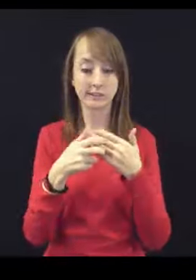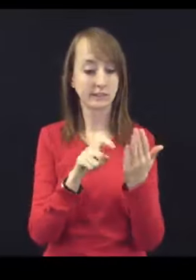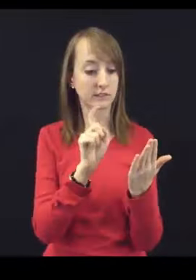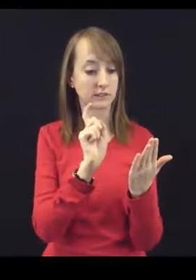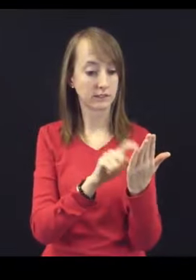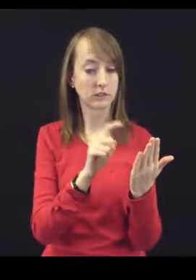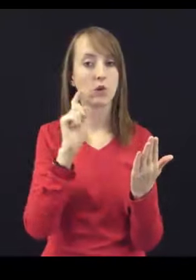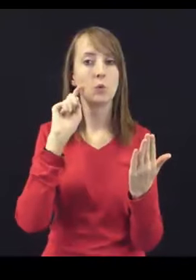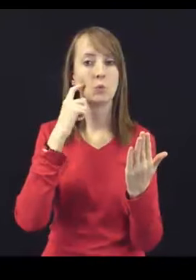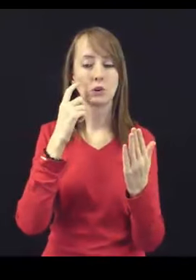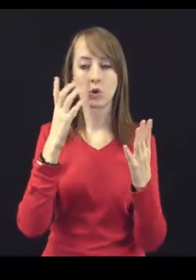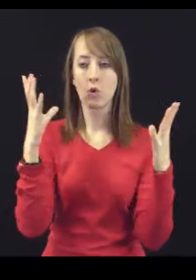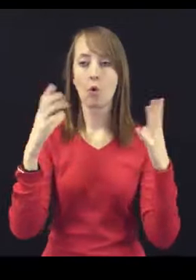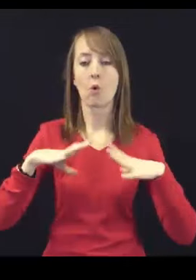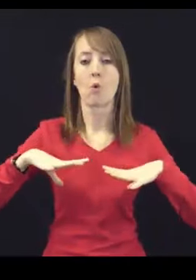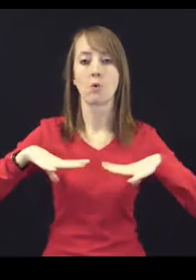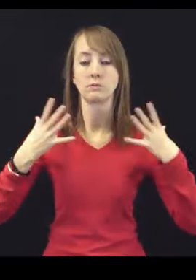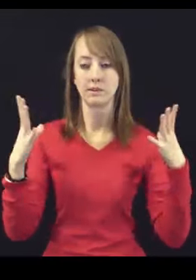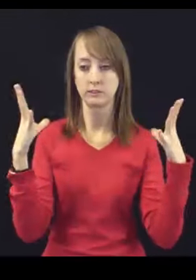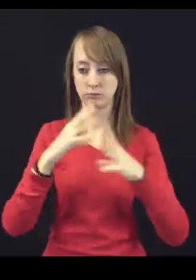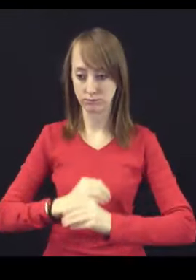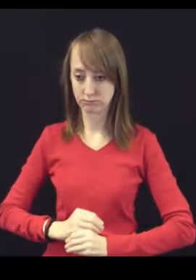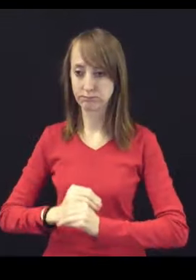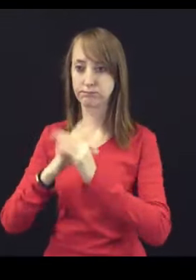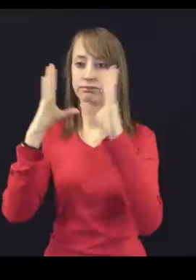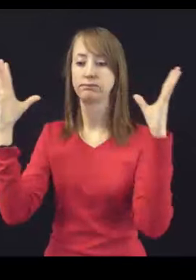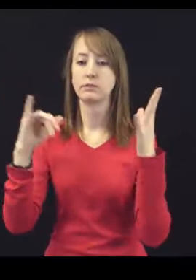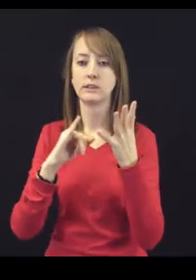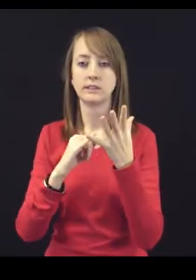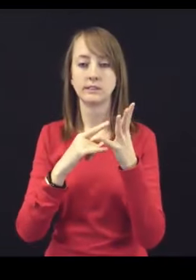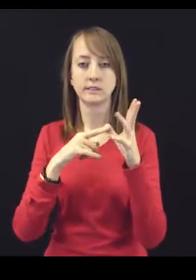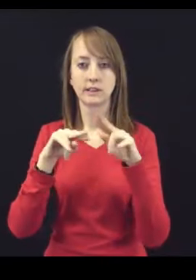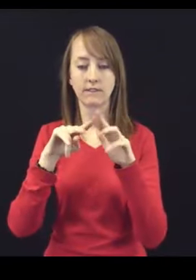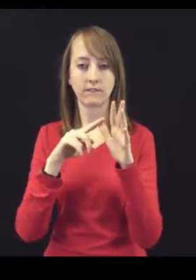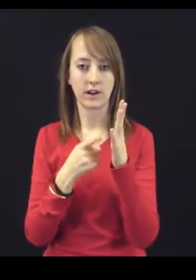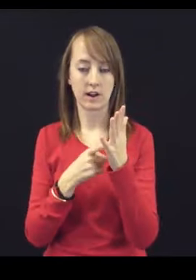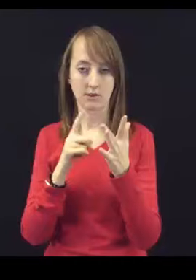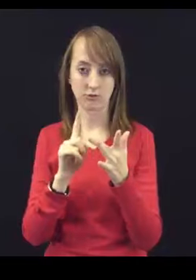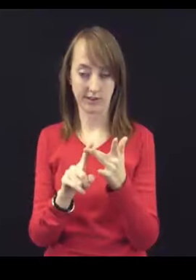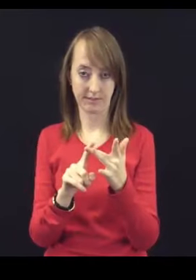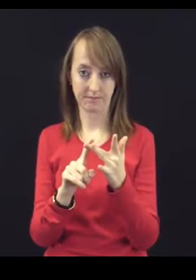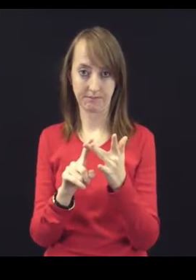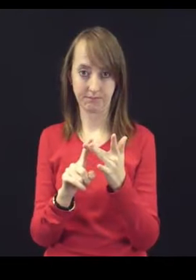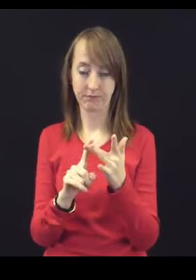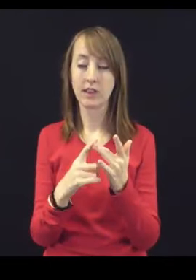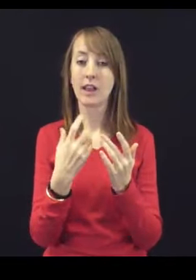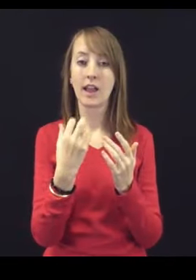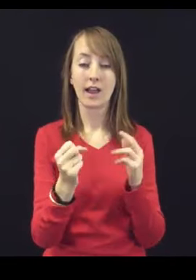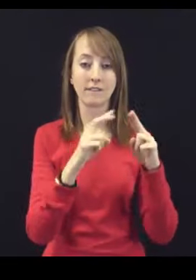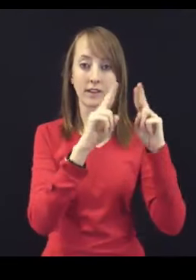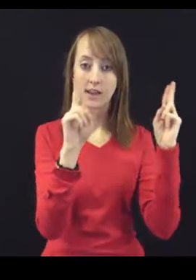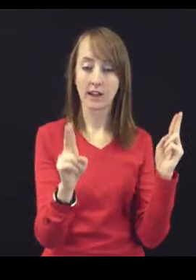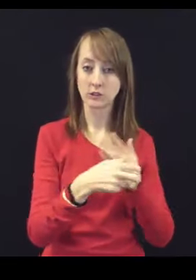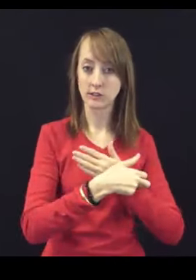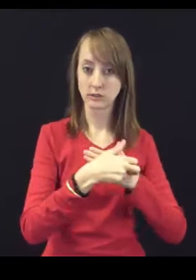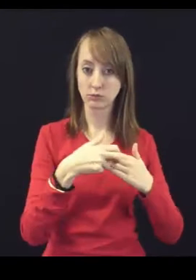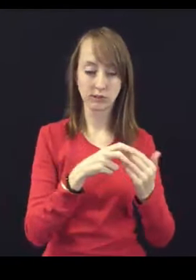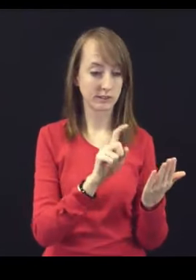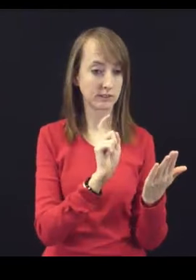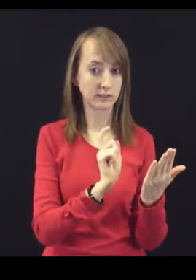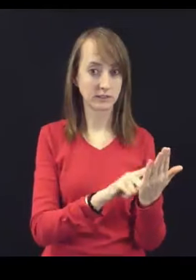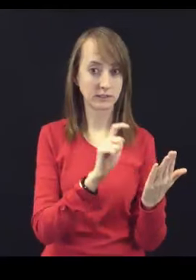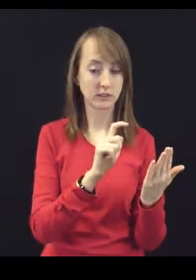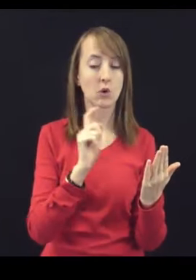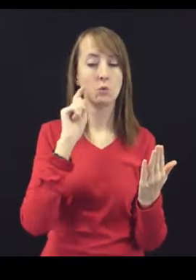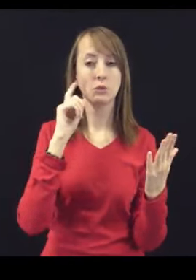to contact them using Apple's video chat FaceTime. You'll need to be connected using Wi-Fi for FaceTime to work. For a video